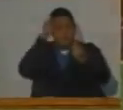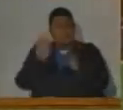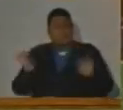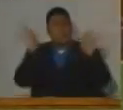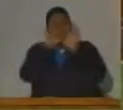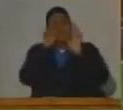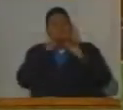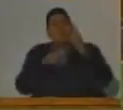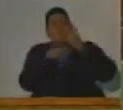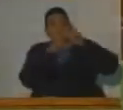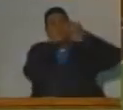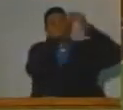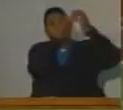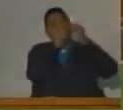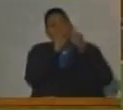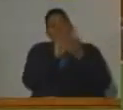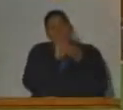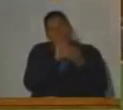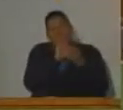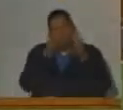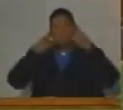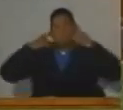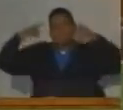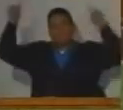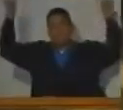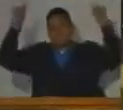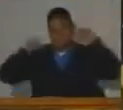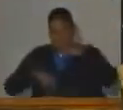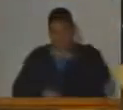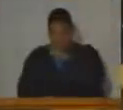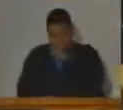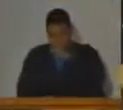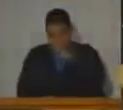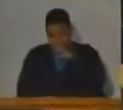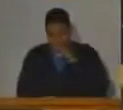in building a partnership for prosperity.